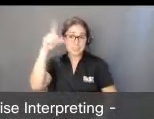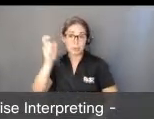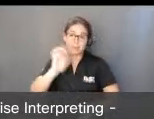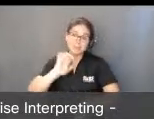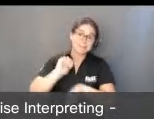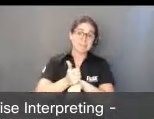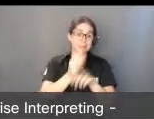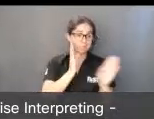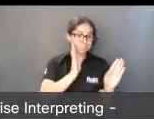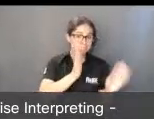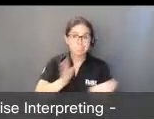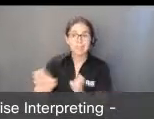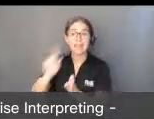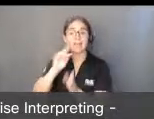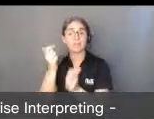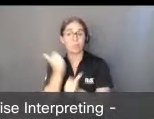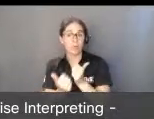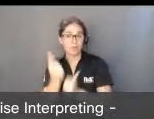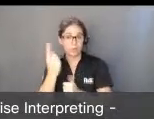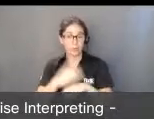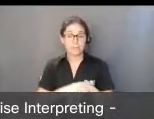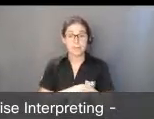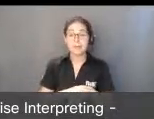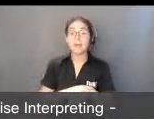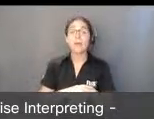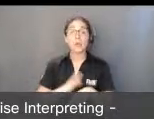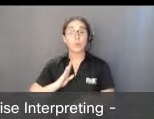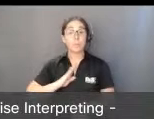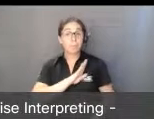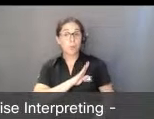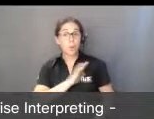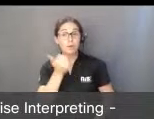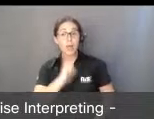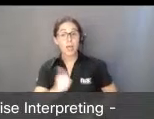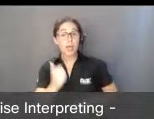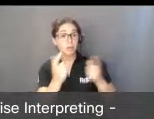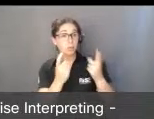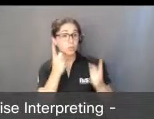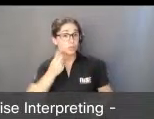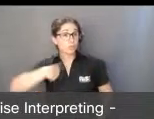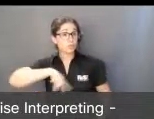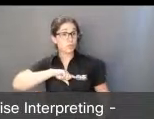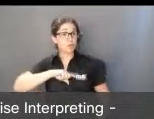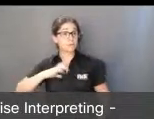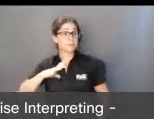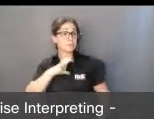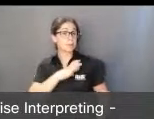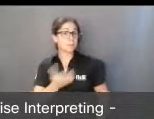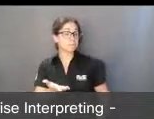for everyone. And to the board, may we answer any questions you may have?